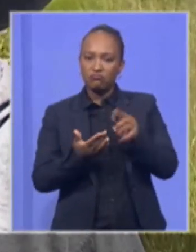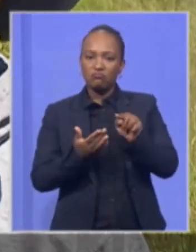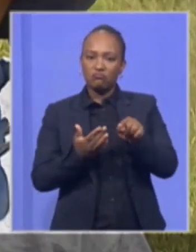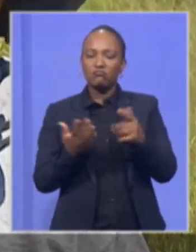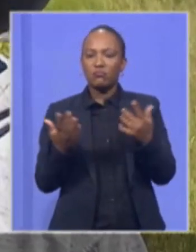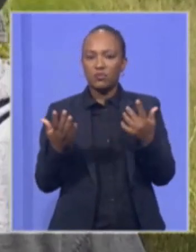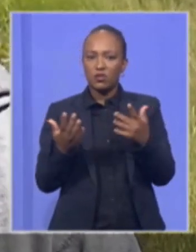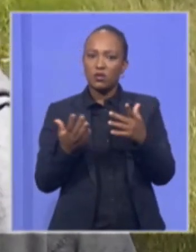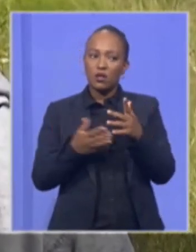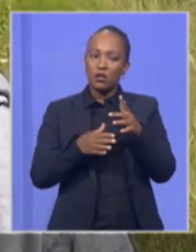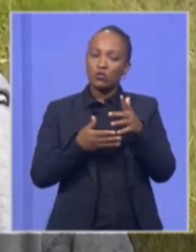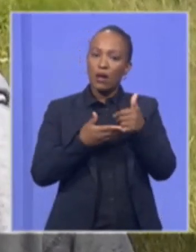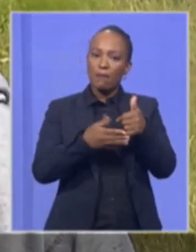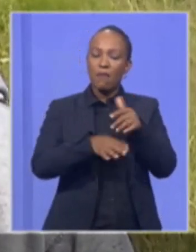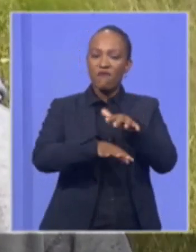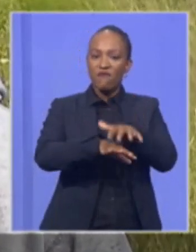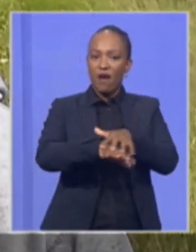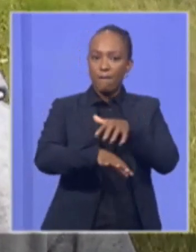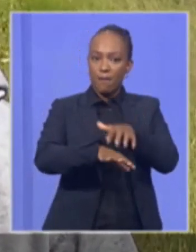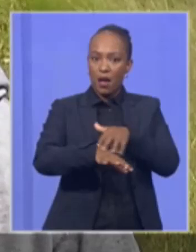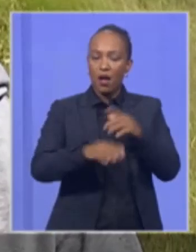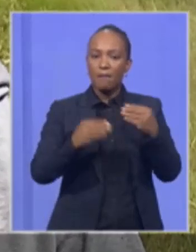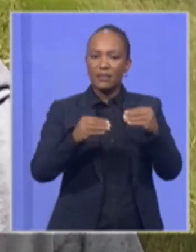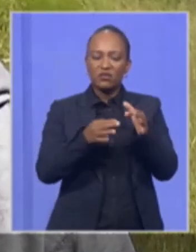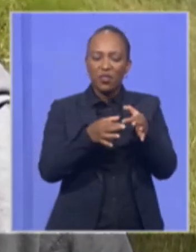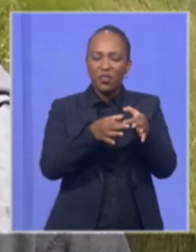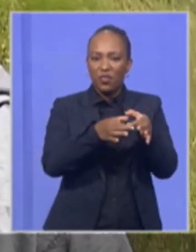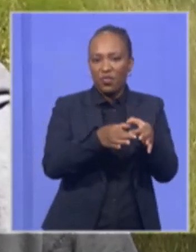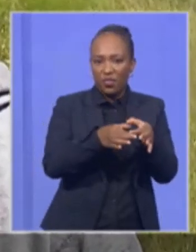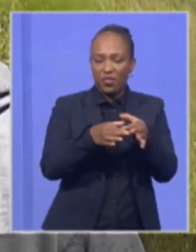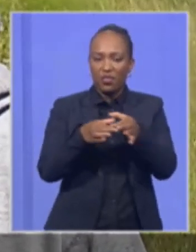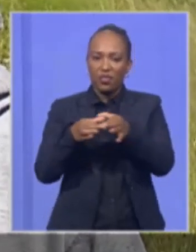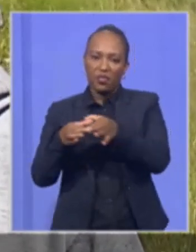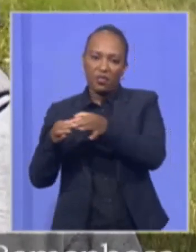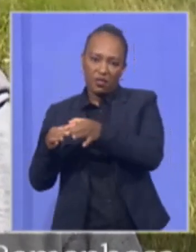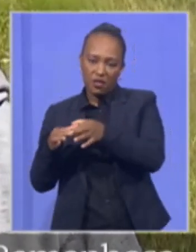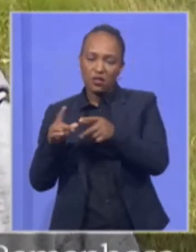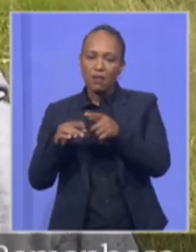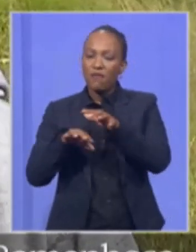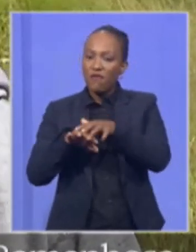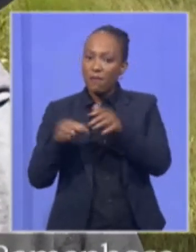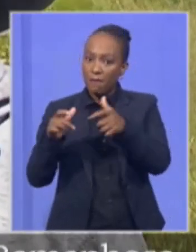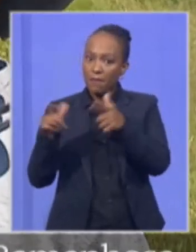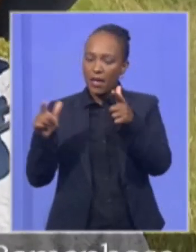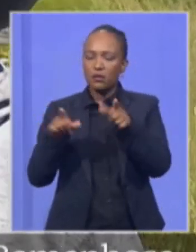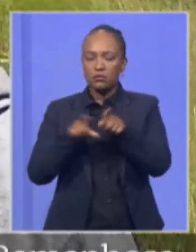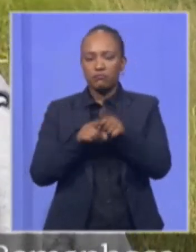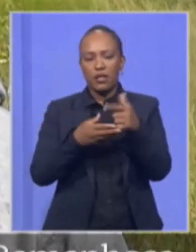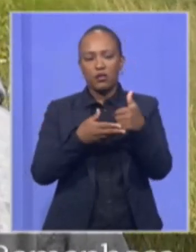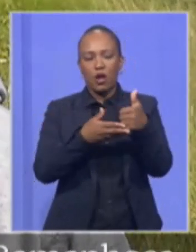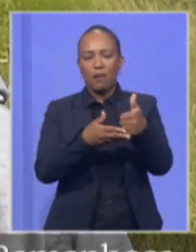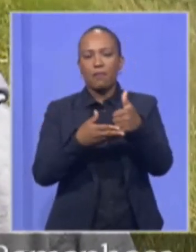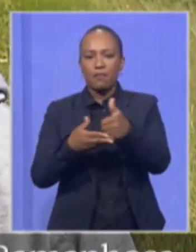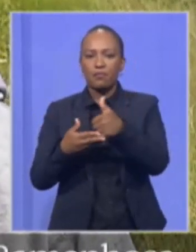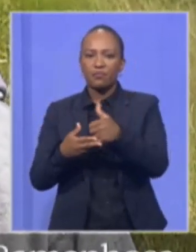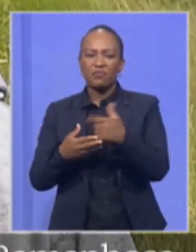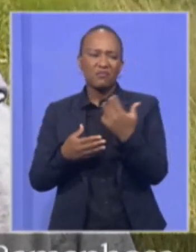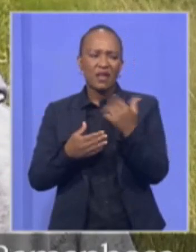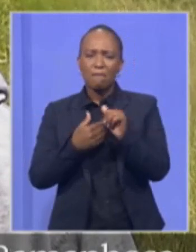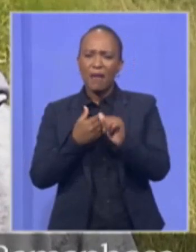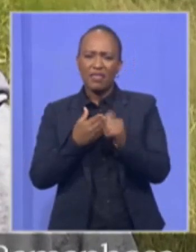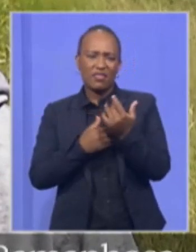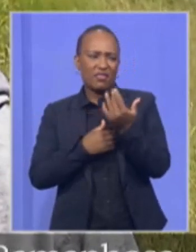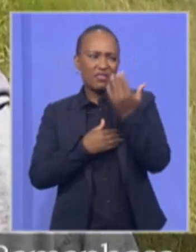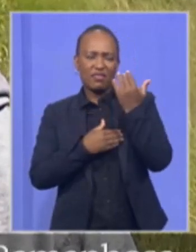di famara tša borakgwebo patana le di famara tše le goreng ke tše dikgolo ka gore kgwedi tša go feta ebile ra ba